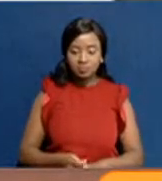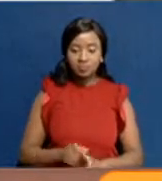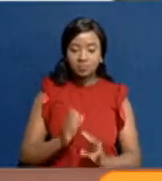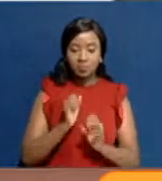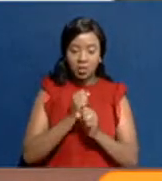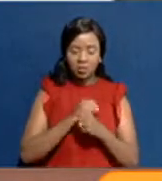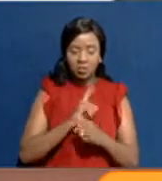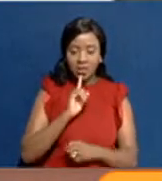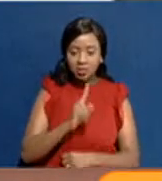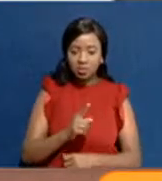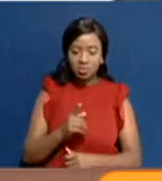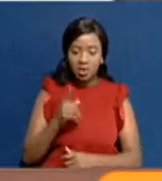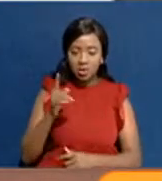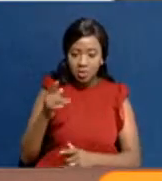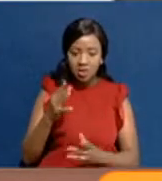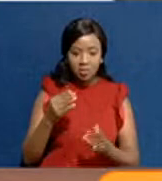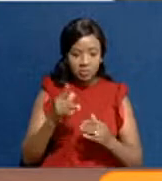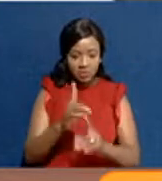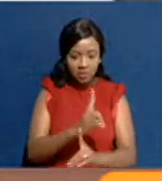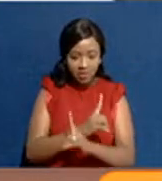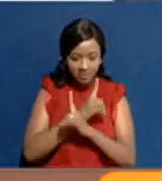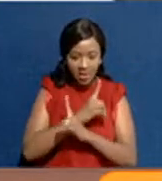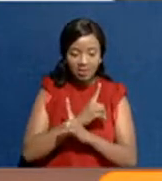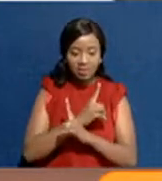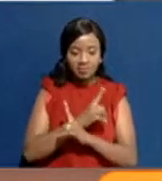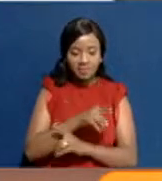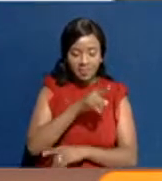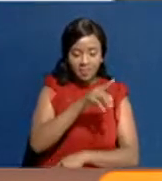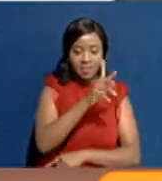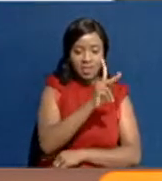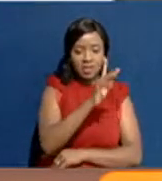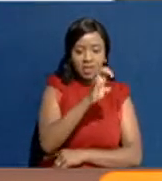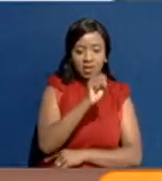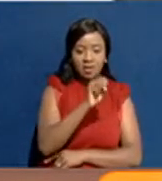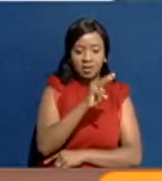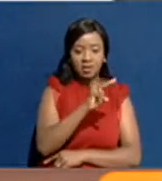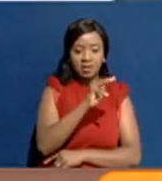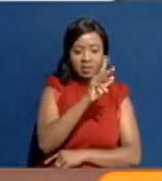that she was able to defend the authority itself in this